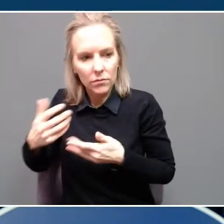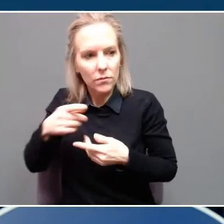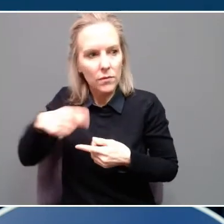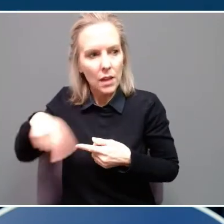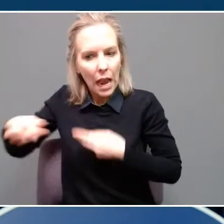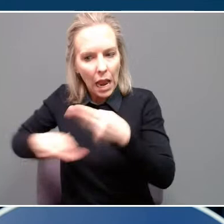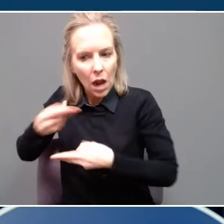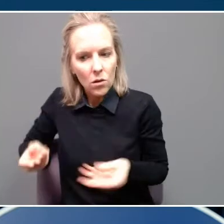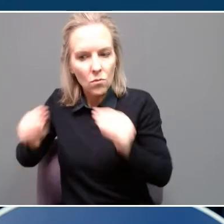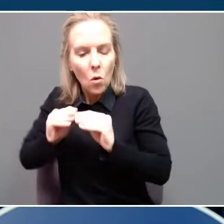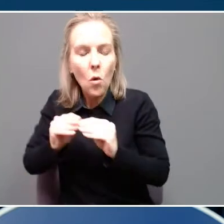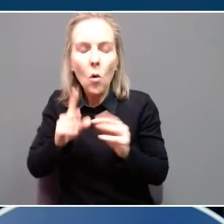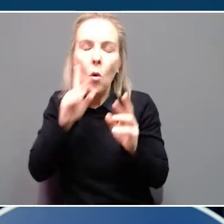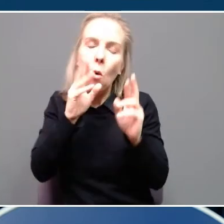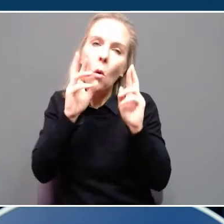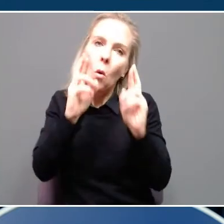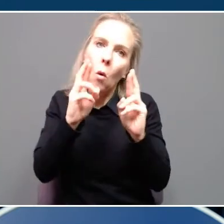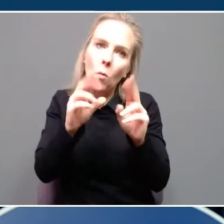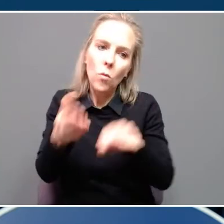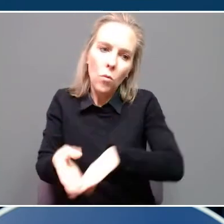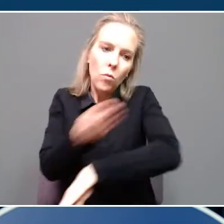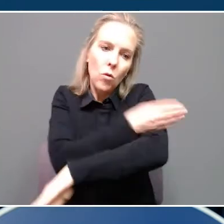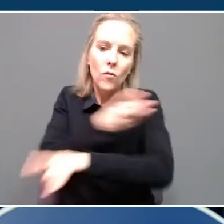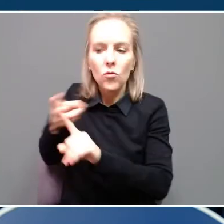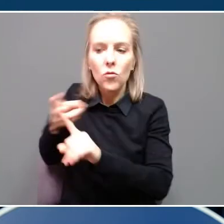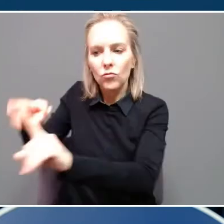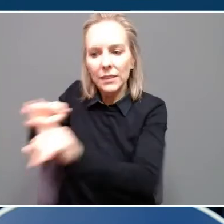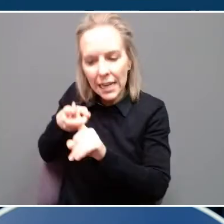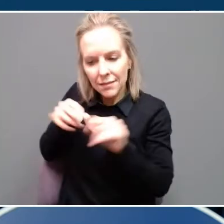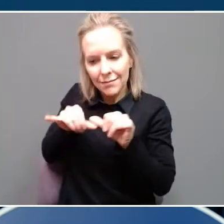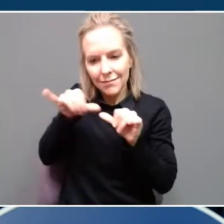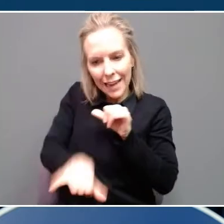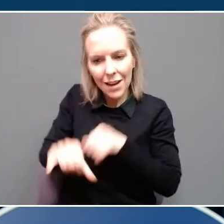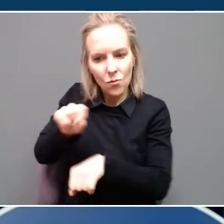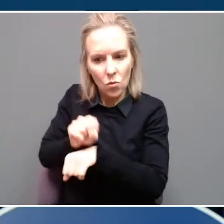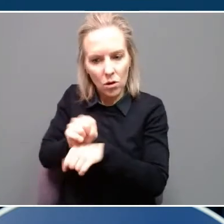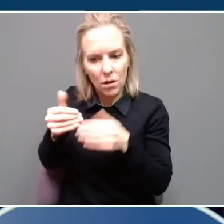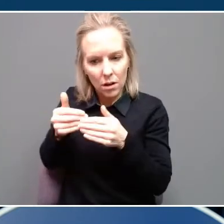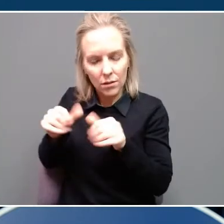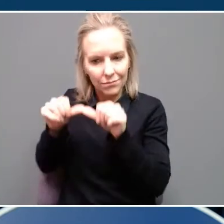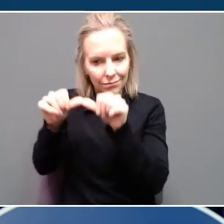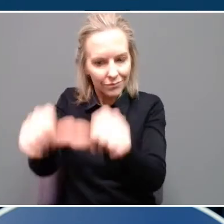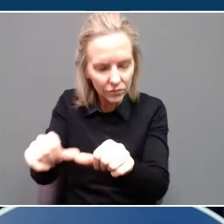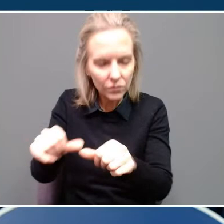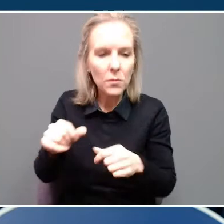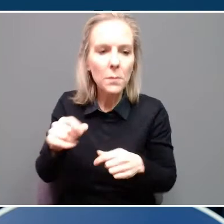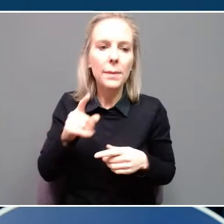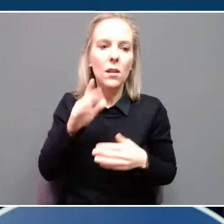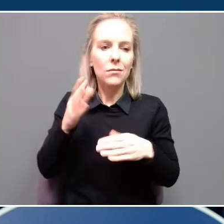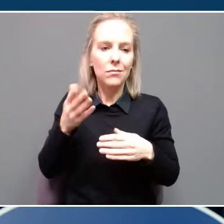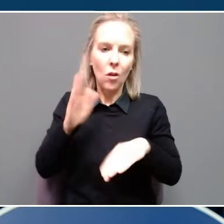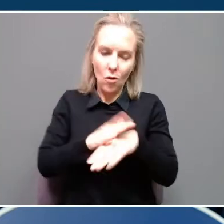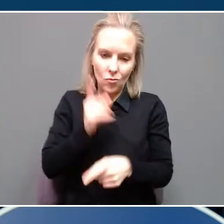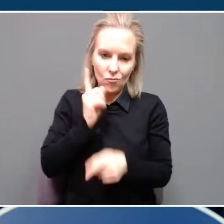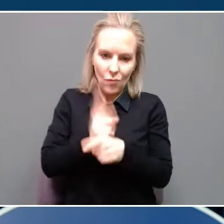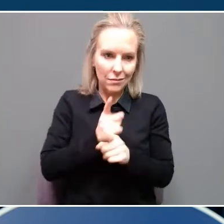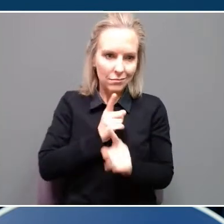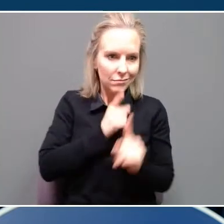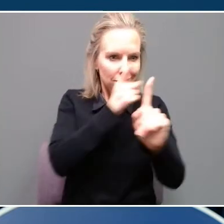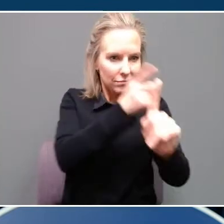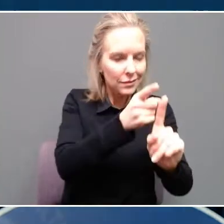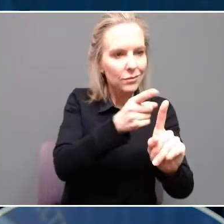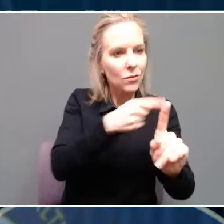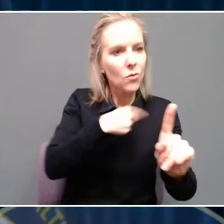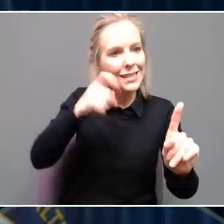retention, help in the short term in hiring, and get us on the path to ultimately having the staffing that is needed in